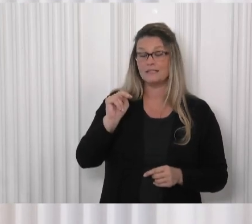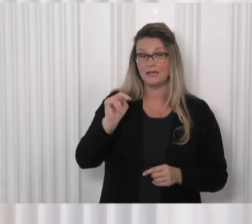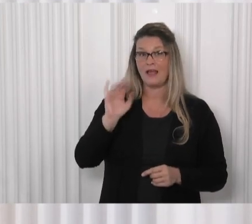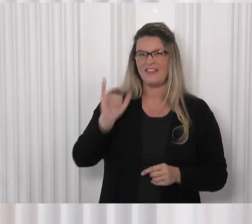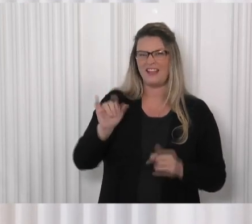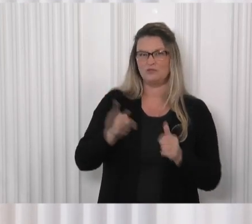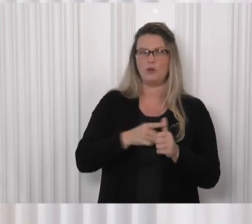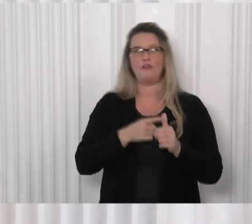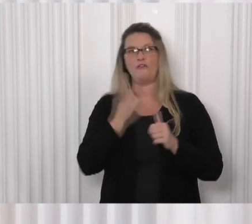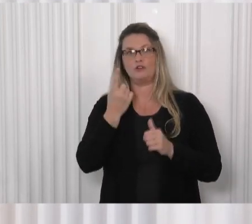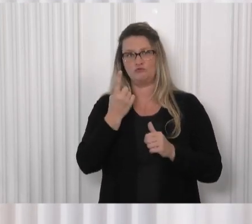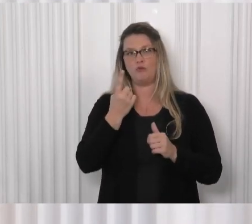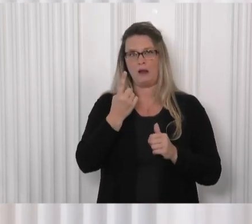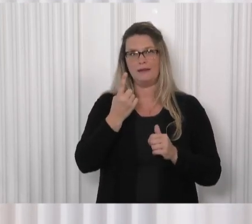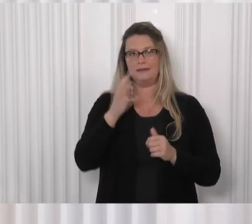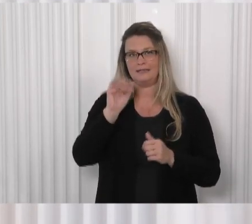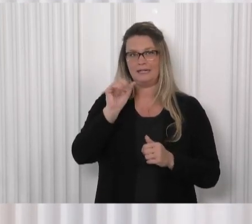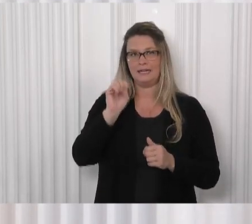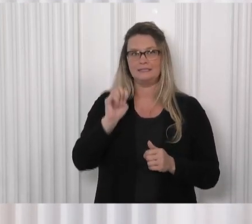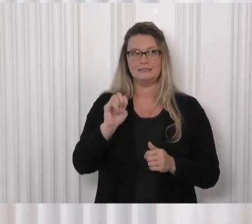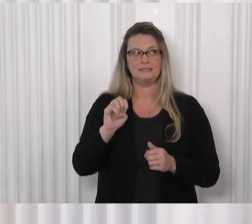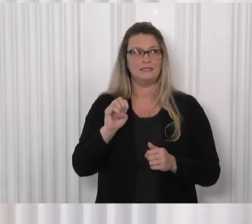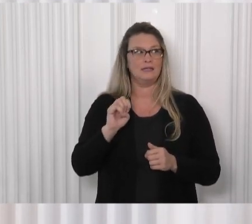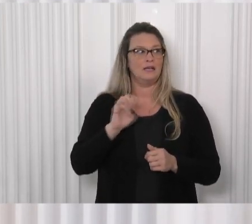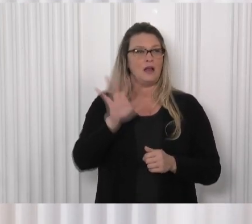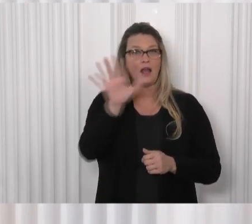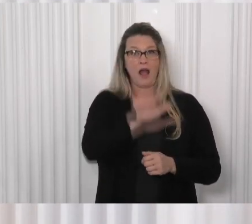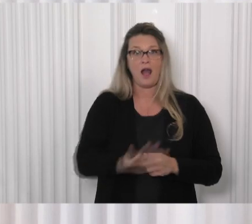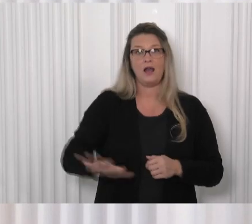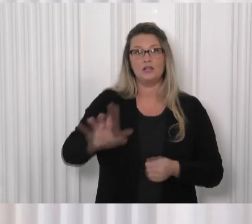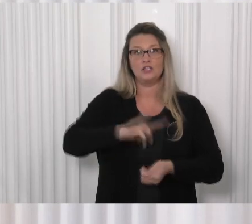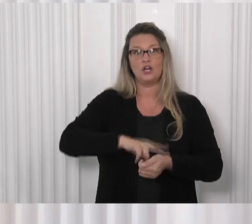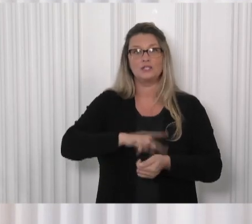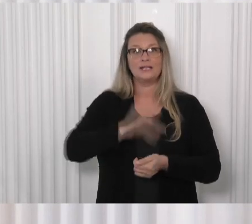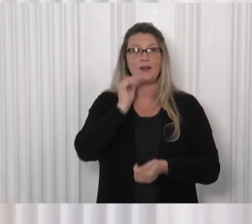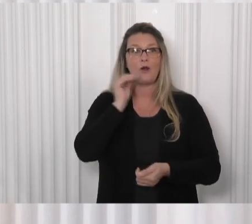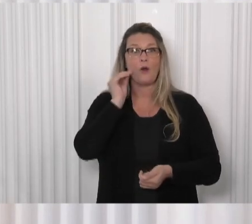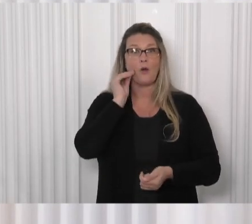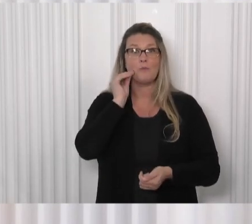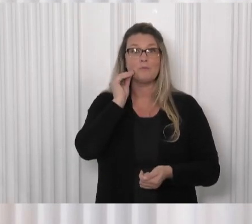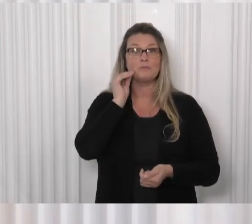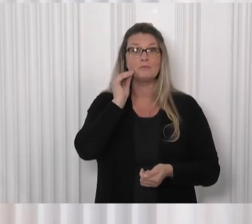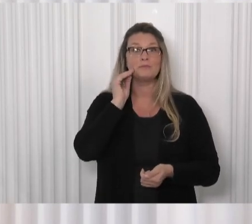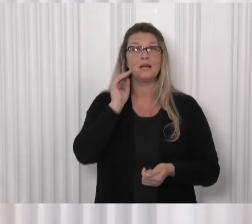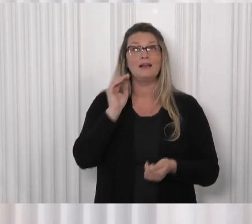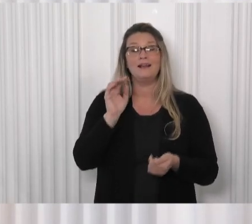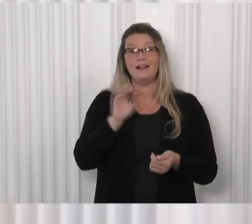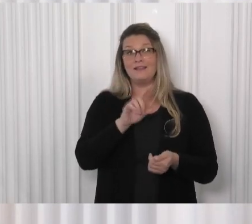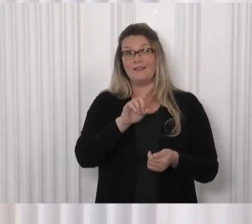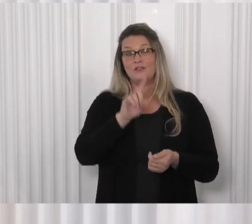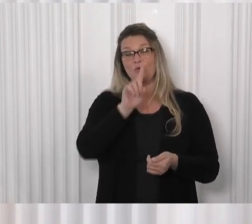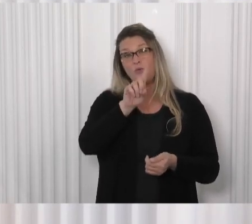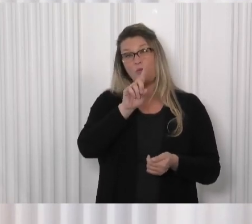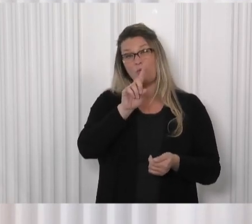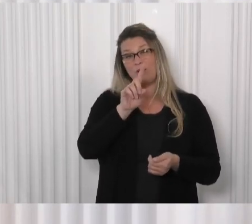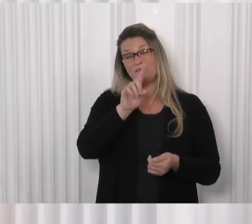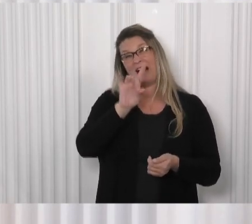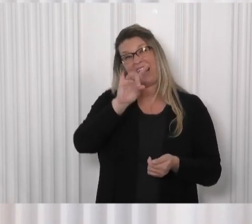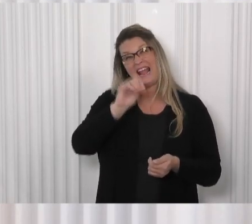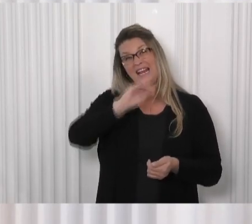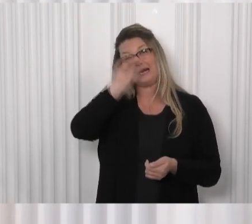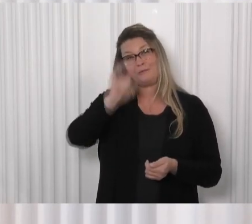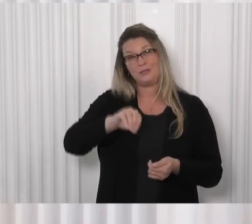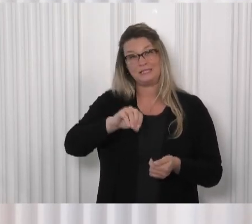of 127 nursing home residents, 35 died. And so at one point, about 80%